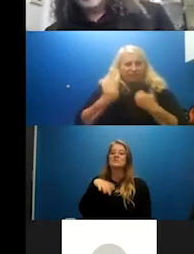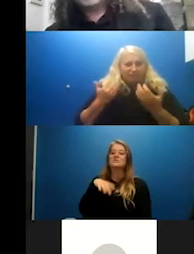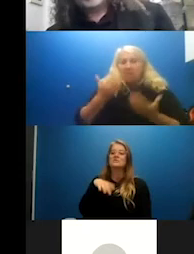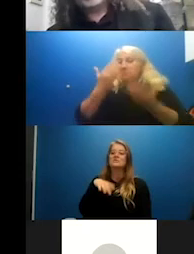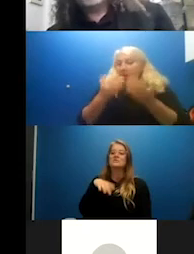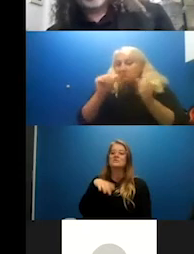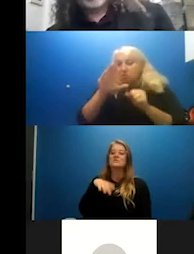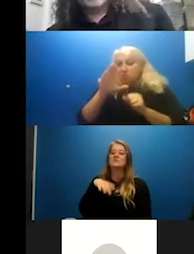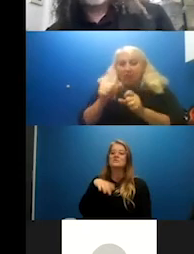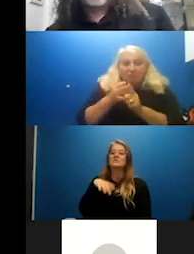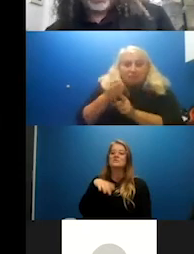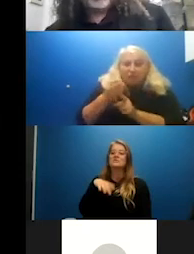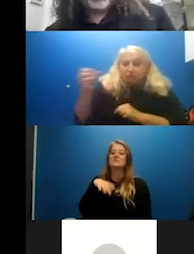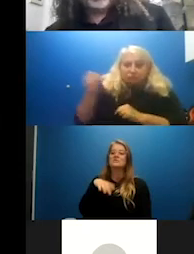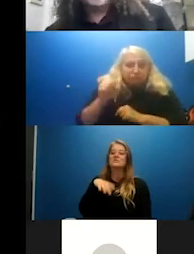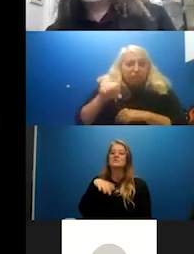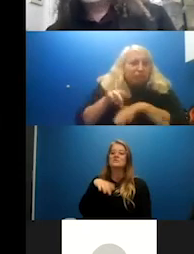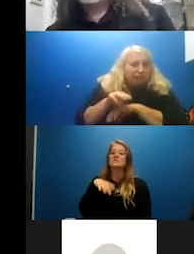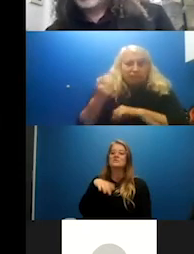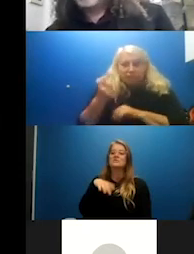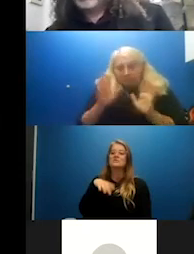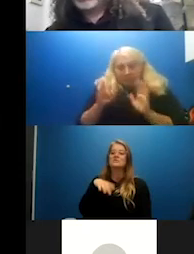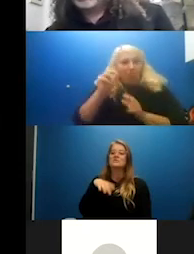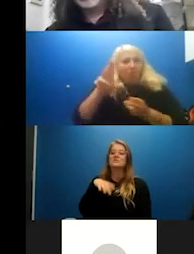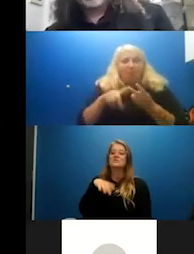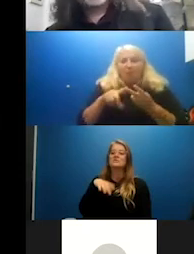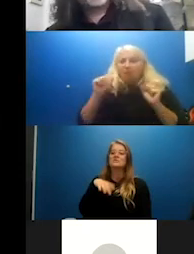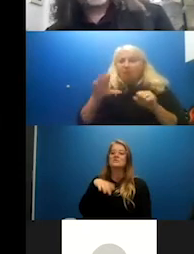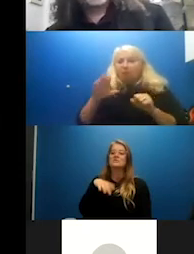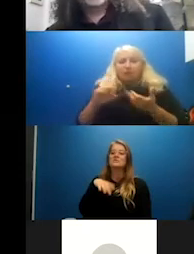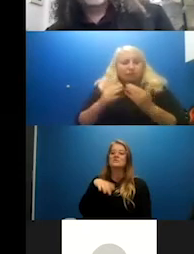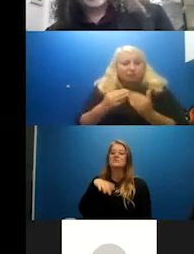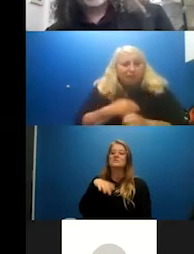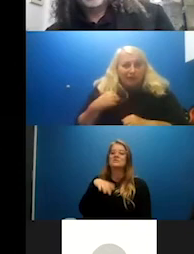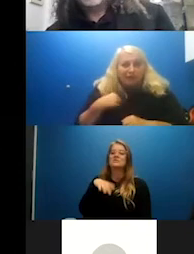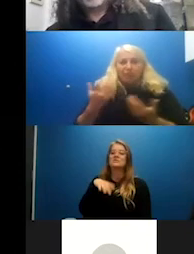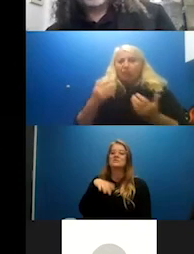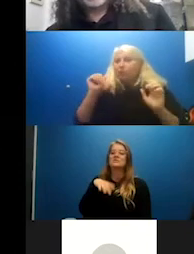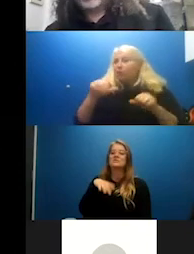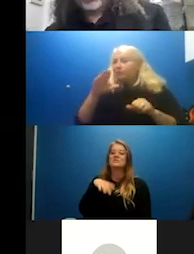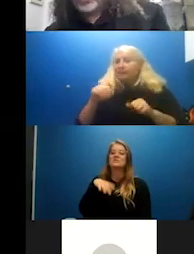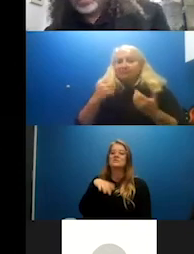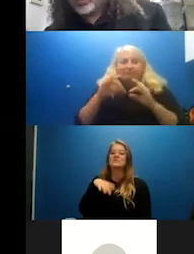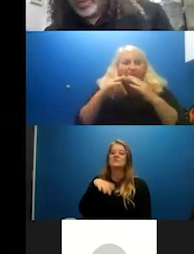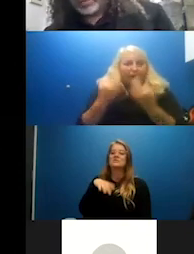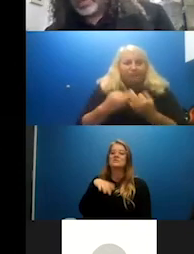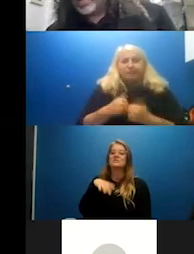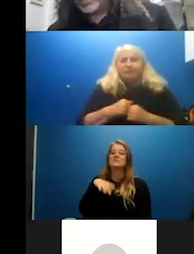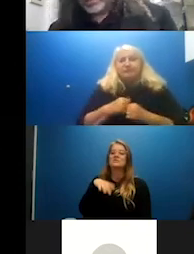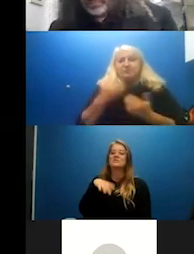could be a community member like an elder or a family member. It could be time on the land, in ceremony or in prayer, a positive activity or